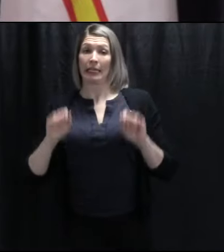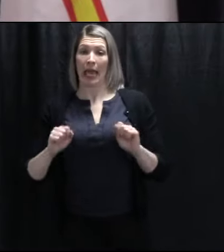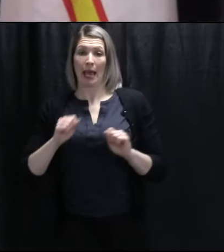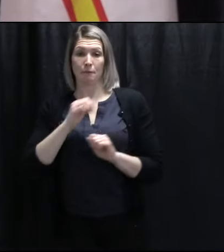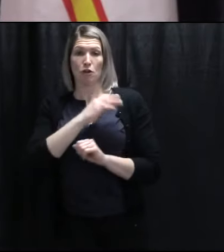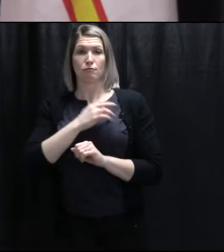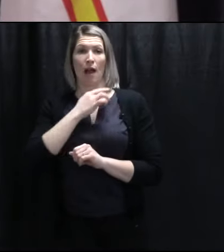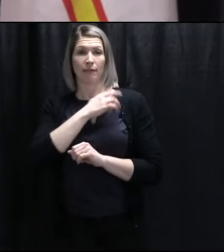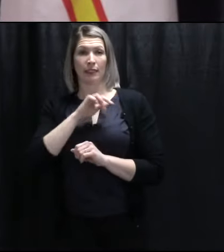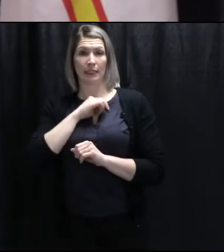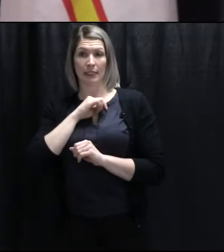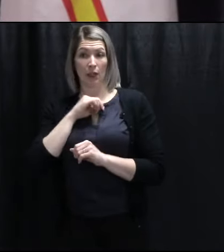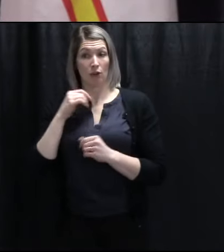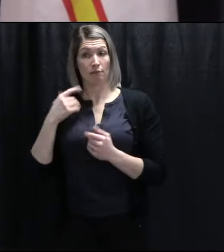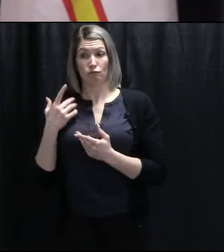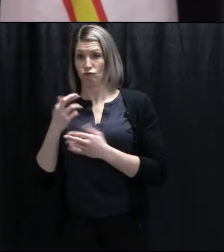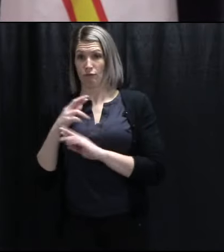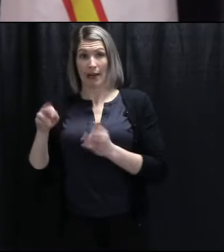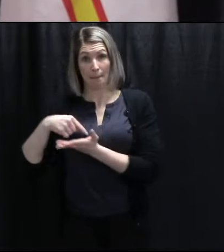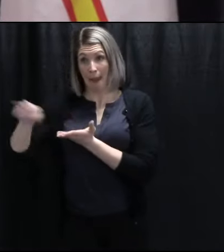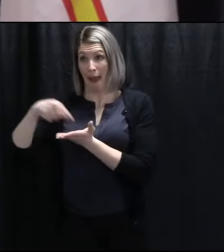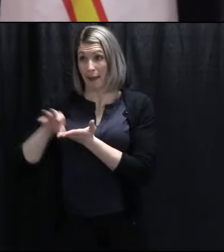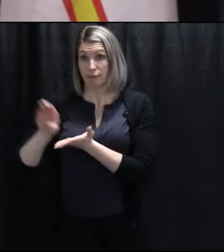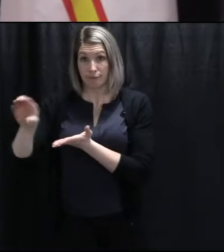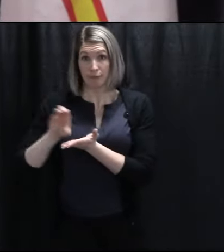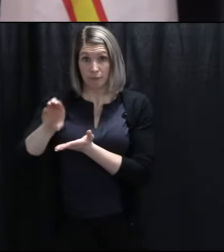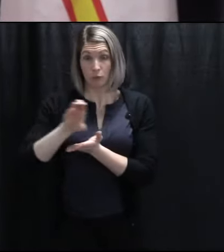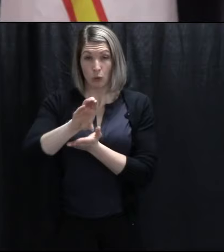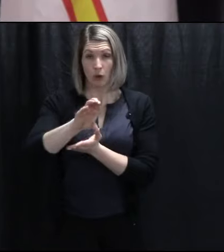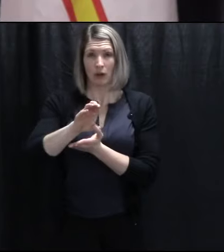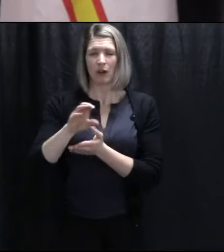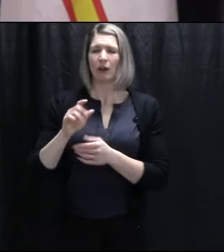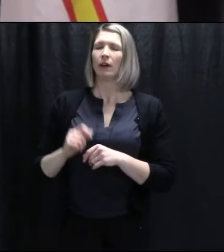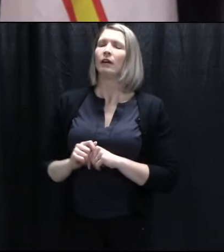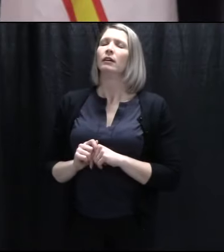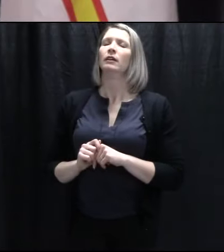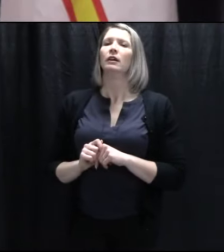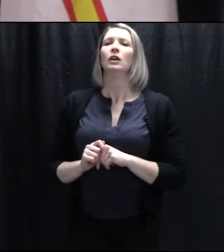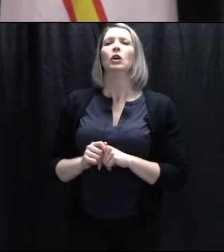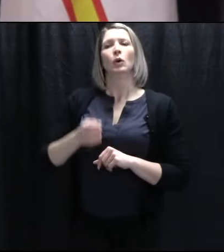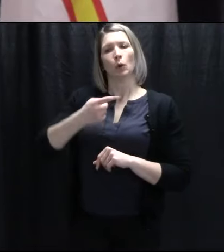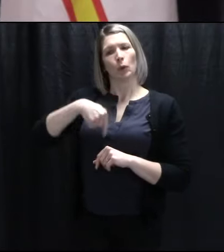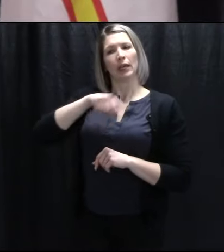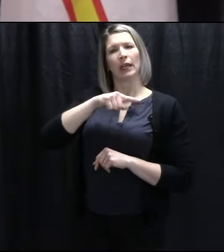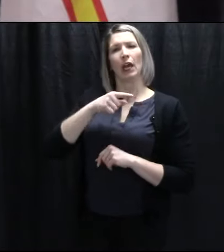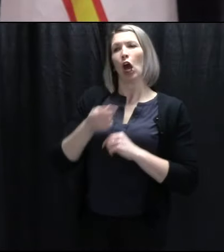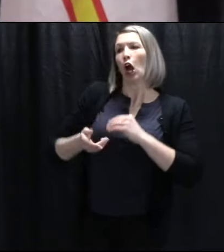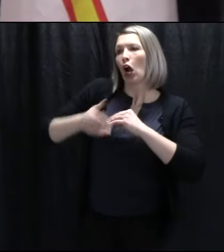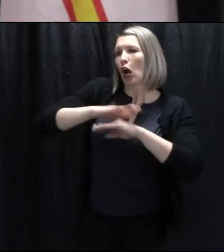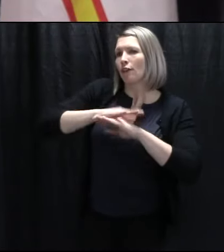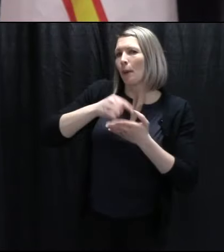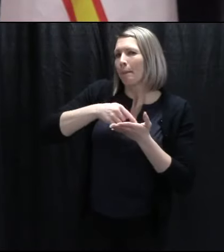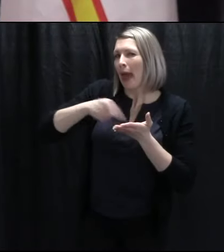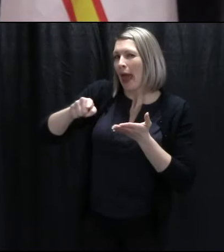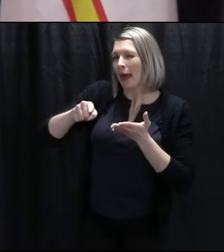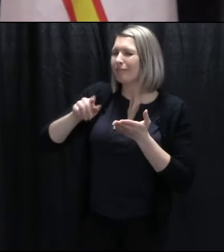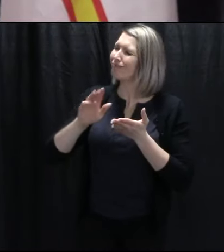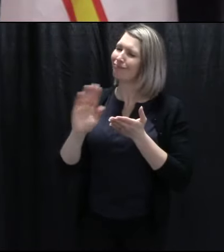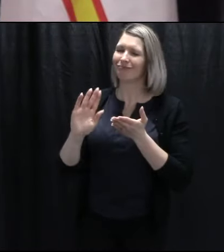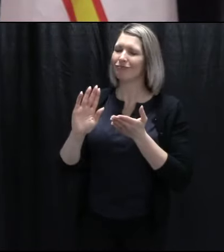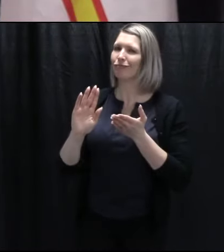There's no question the province is in a very difficult situation, but we'll be covering payroll. We'll be providing for essential services within